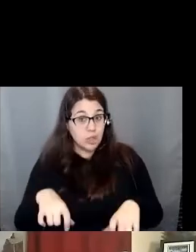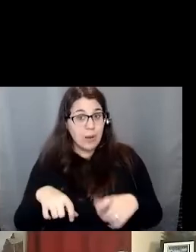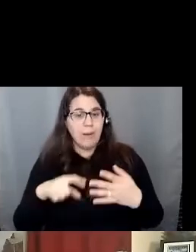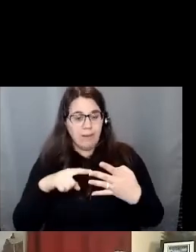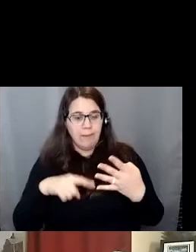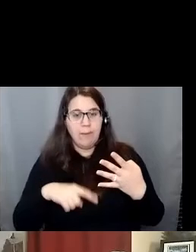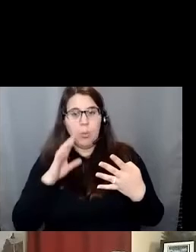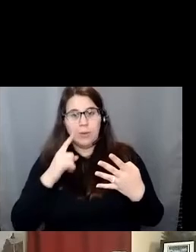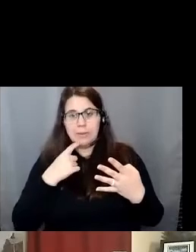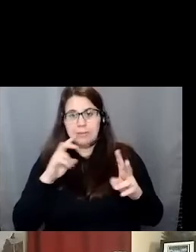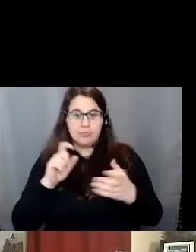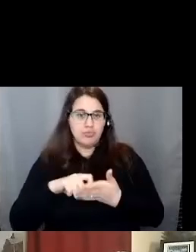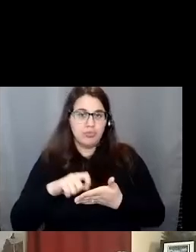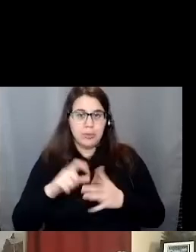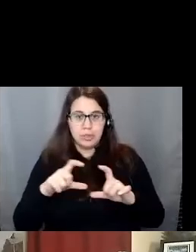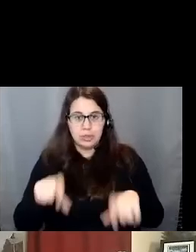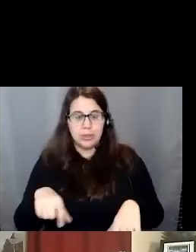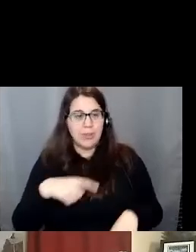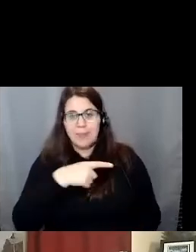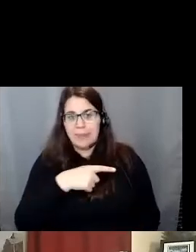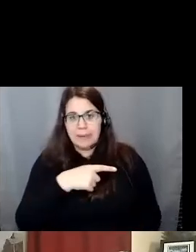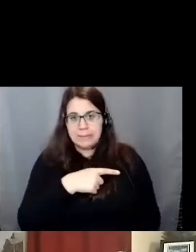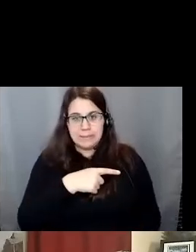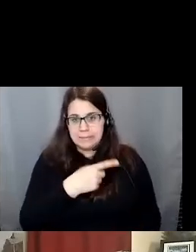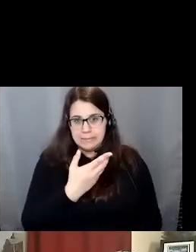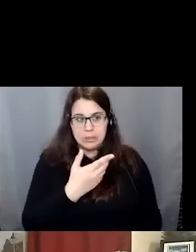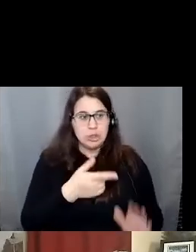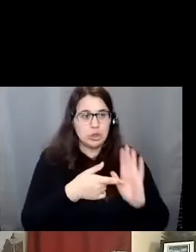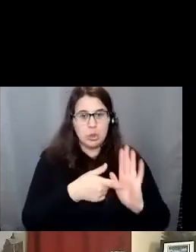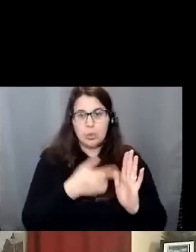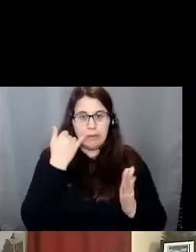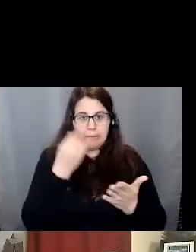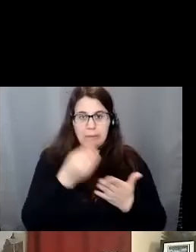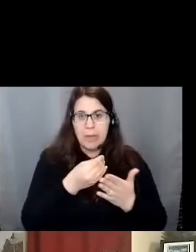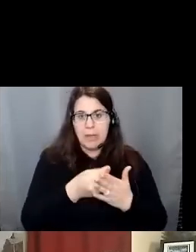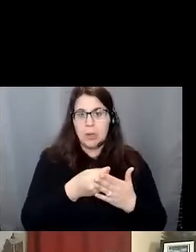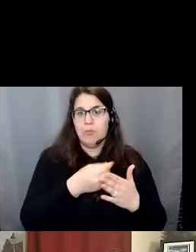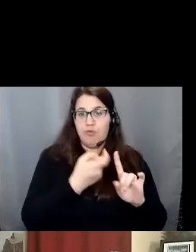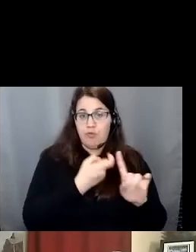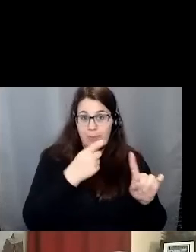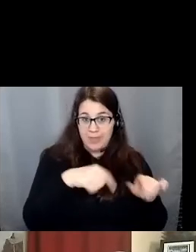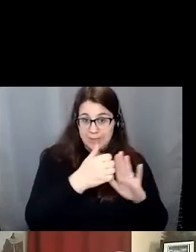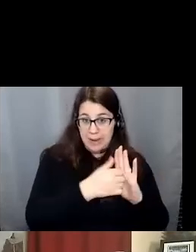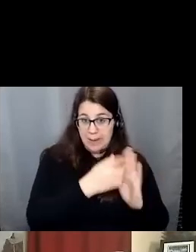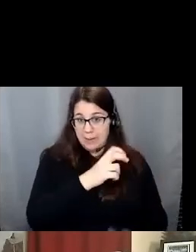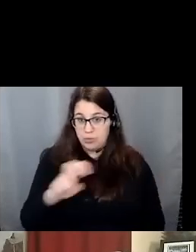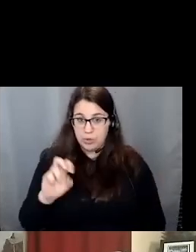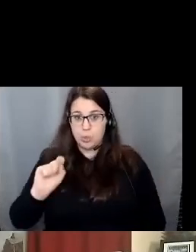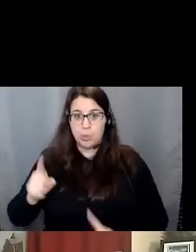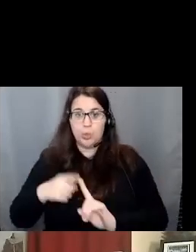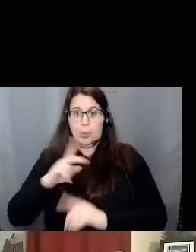check. The particular screen I'm showing right now shows if we're moving money from this account back to a personal bank